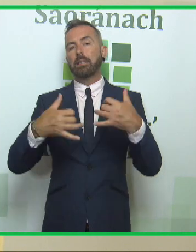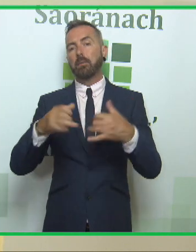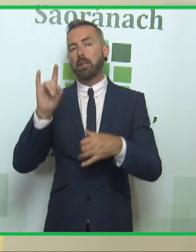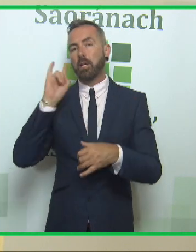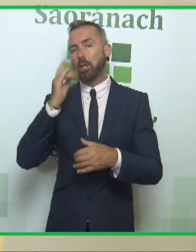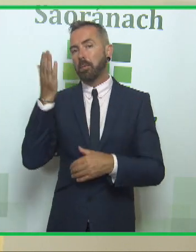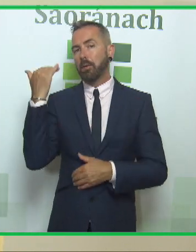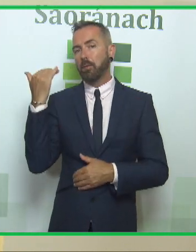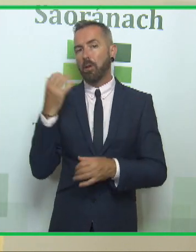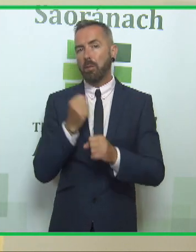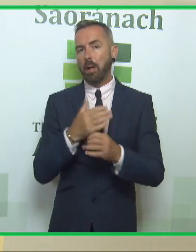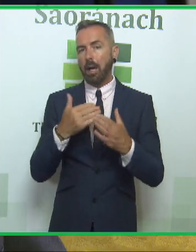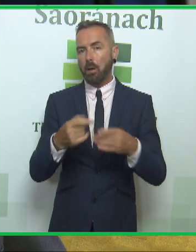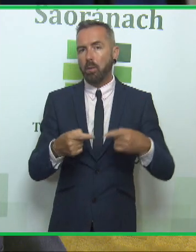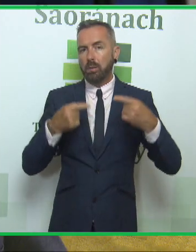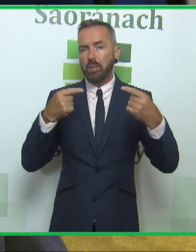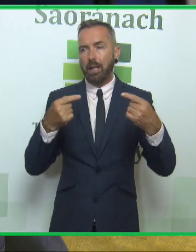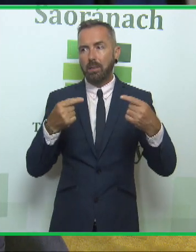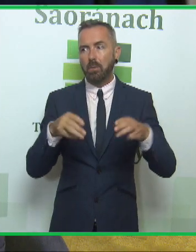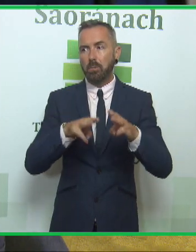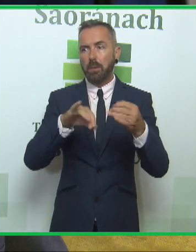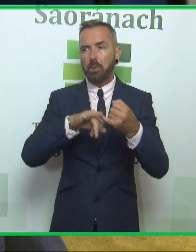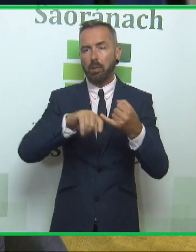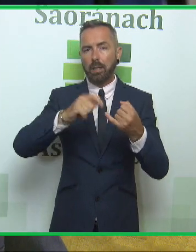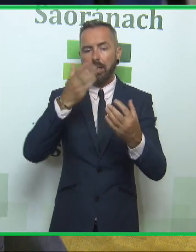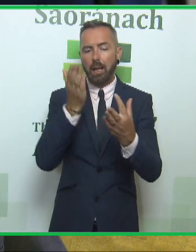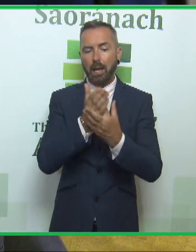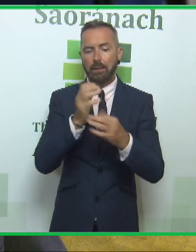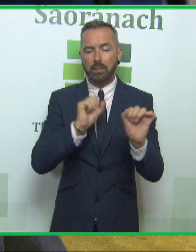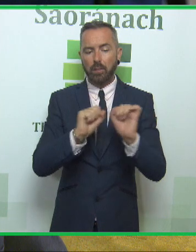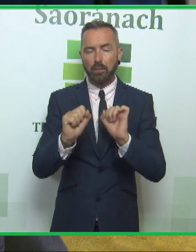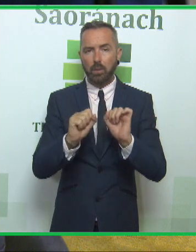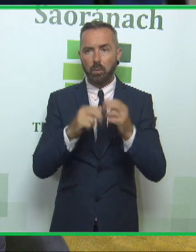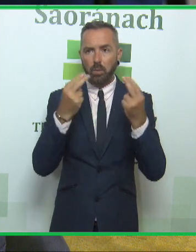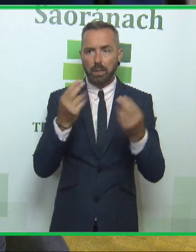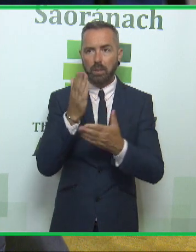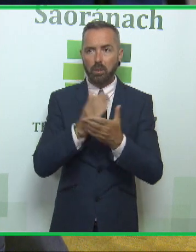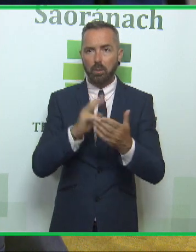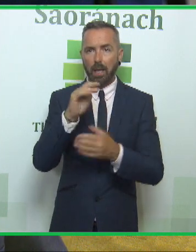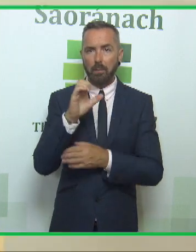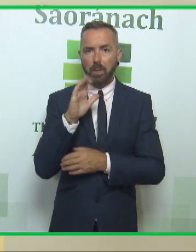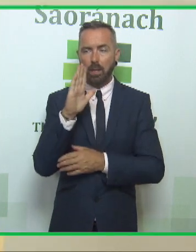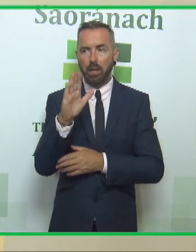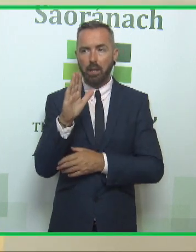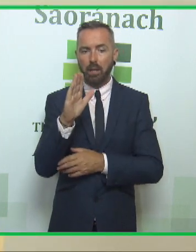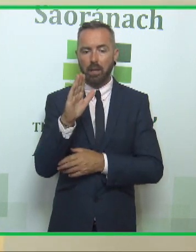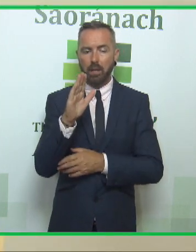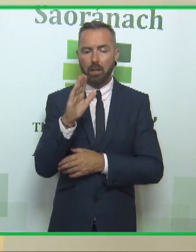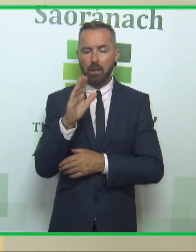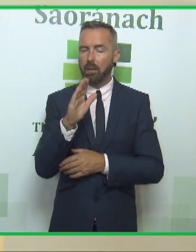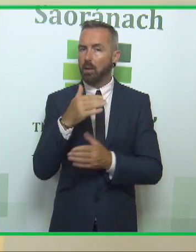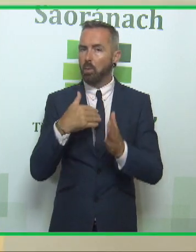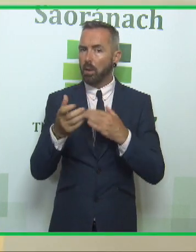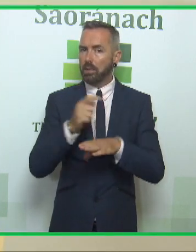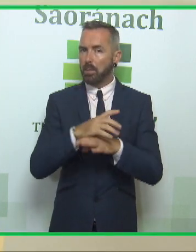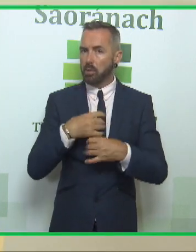were talking about how challenging it is for people to access services. When you have some capital, it's even more so, and the stress they go under trying to